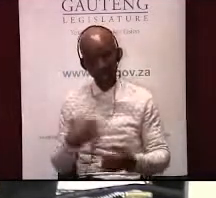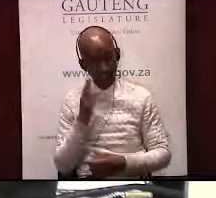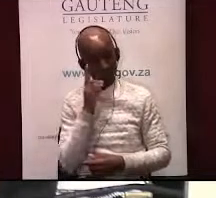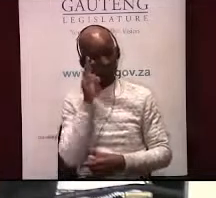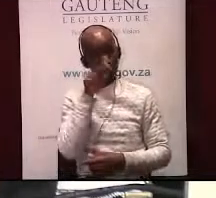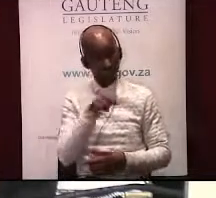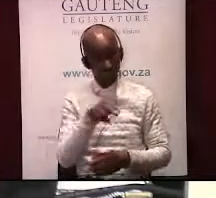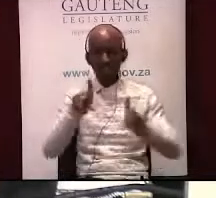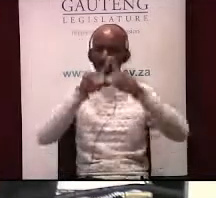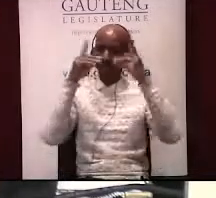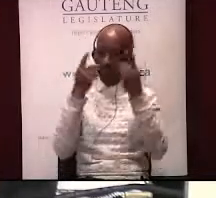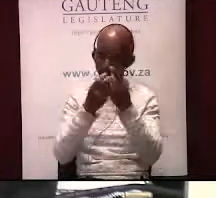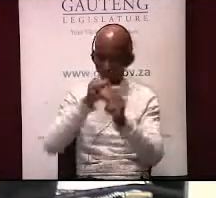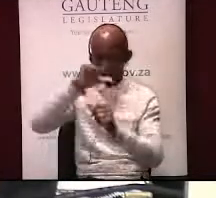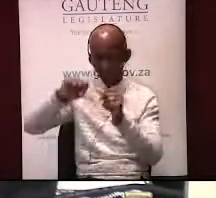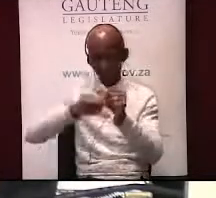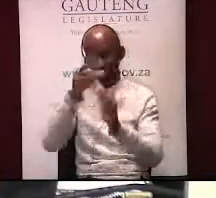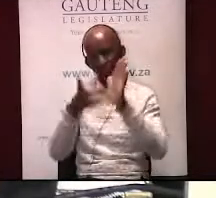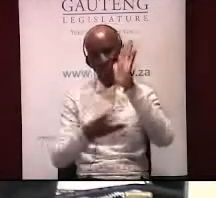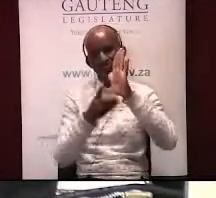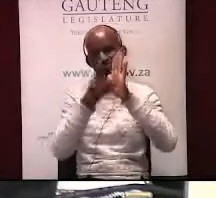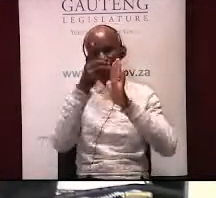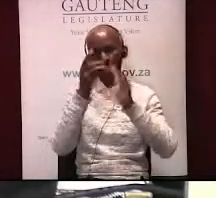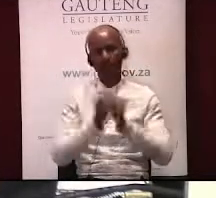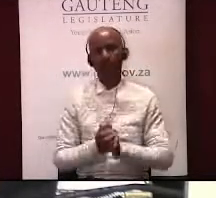oversee the Department of Social Development.